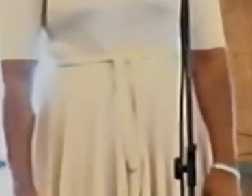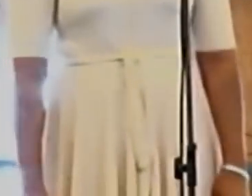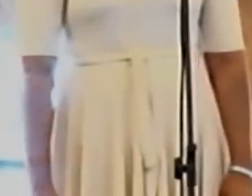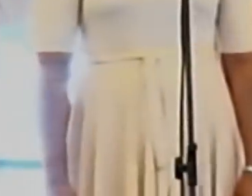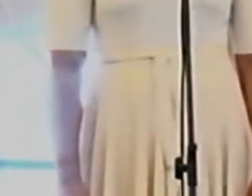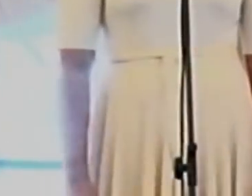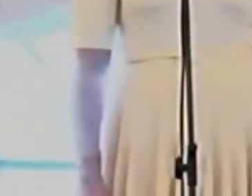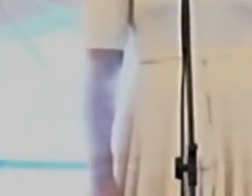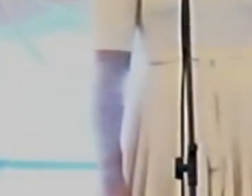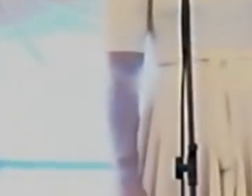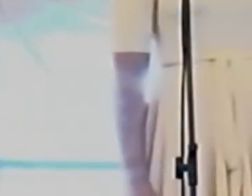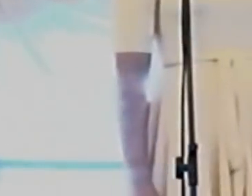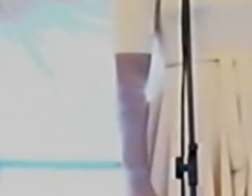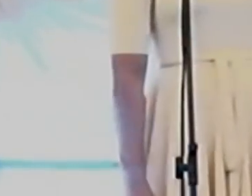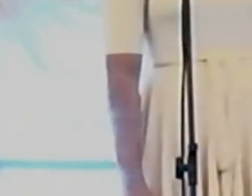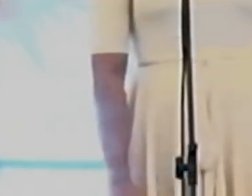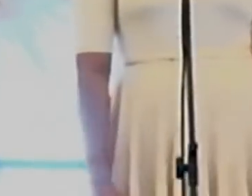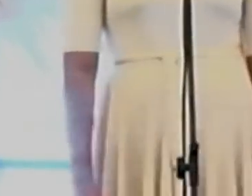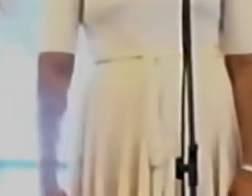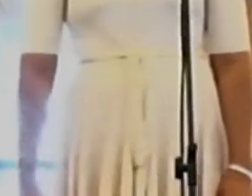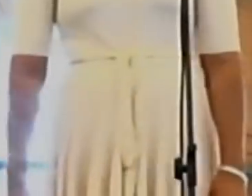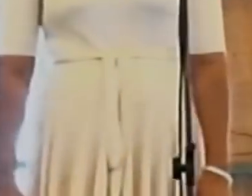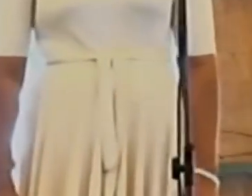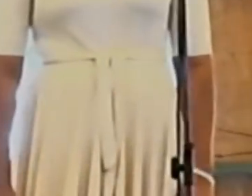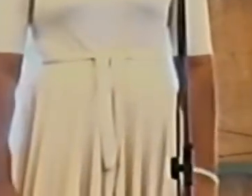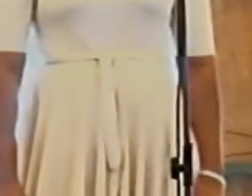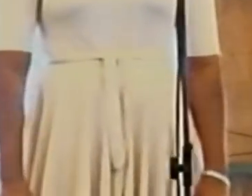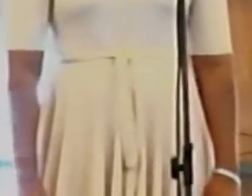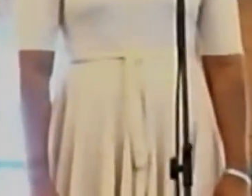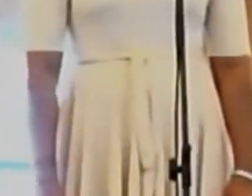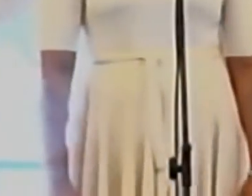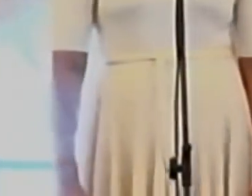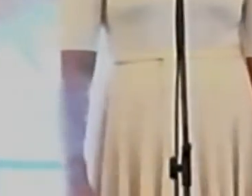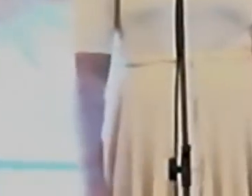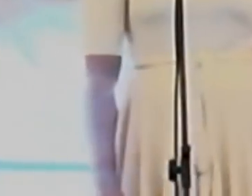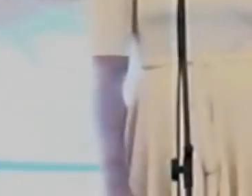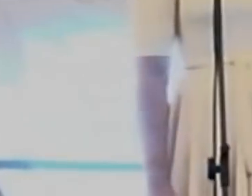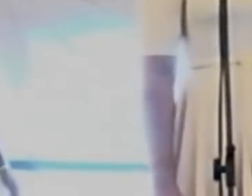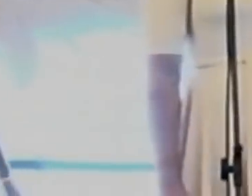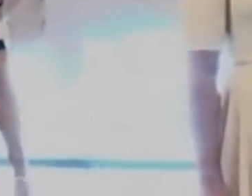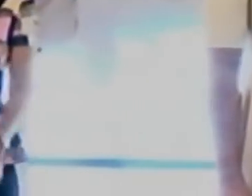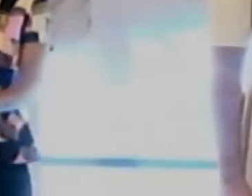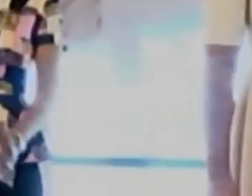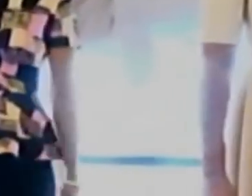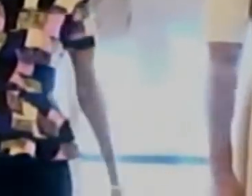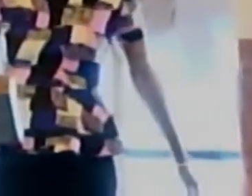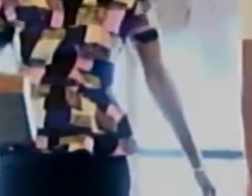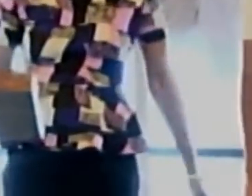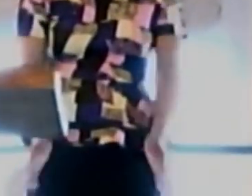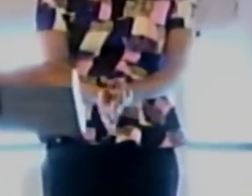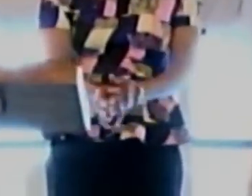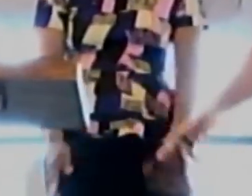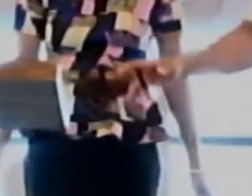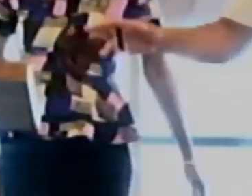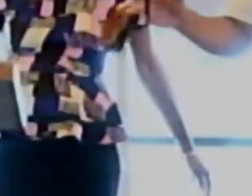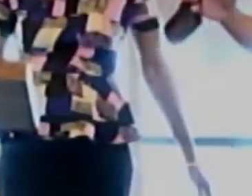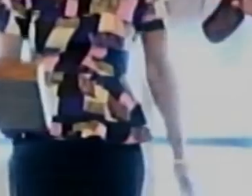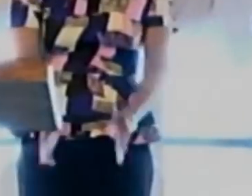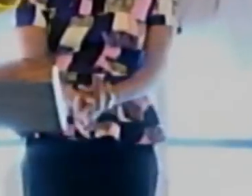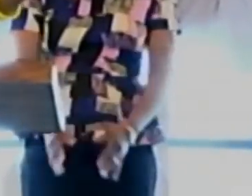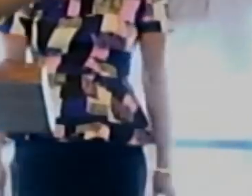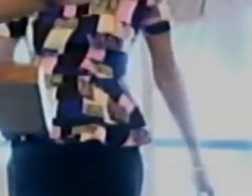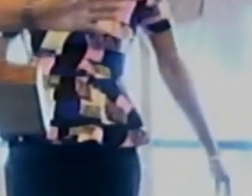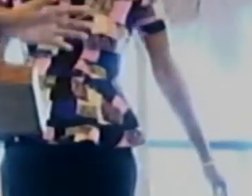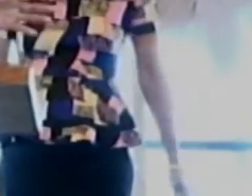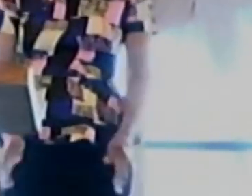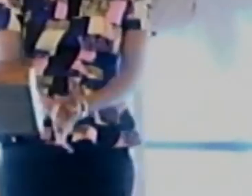He deserves our praise and our worship. He deserves to be lifted up high above this earth. He deserves all